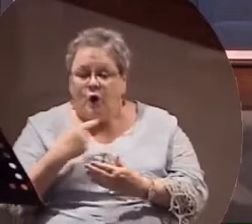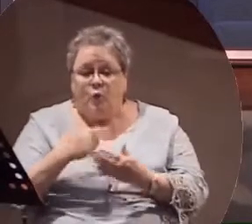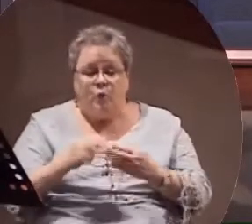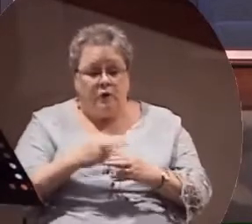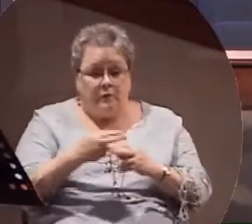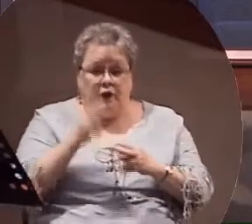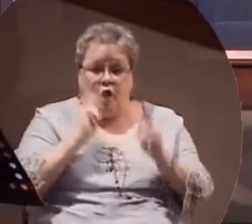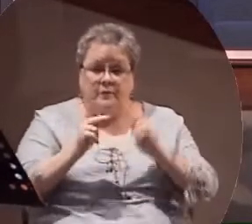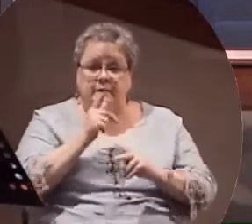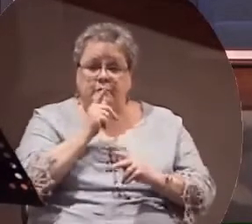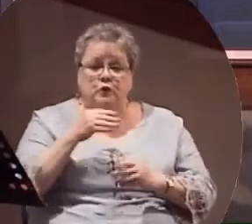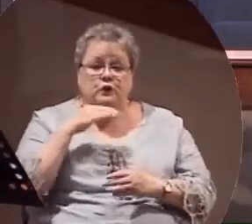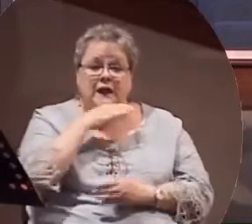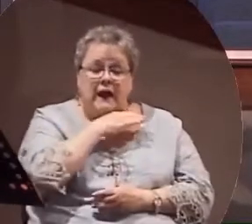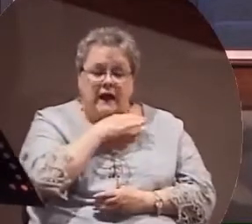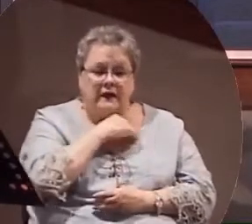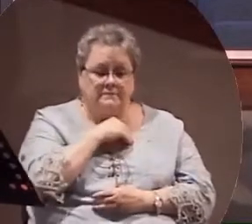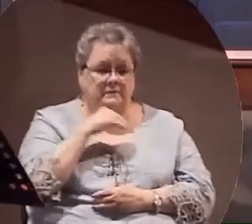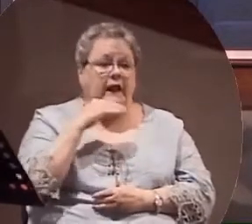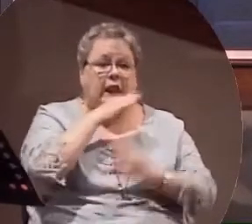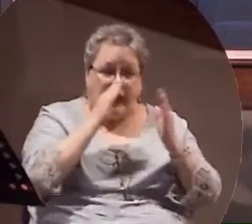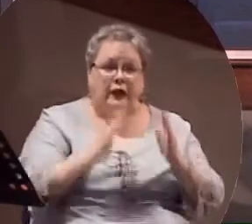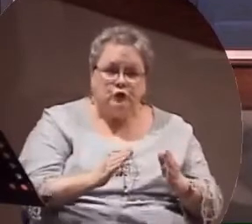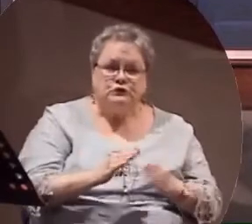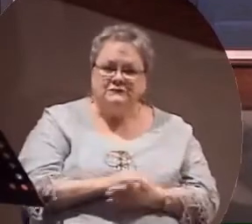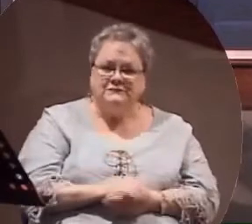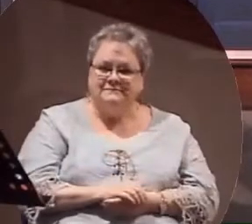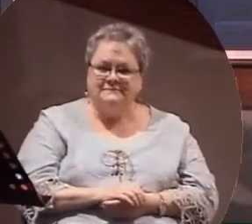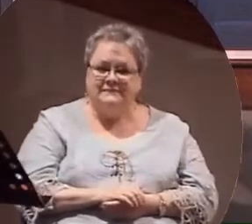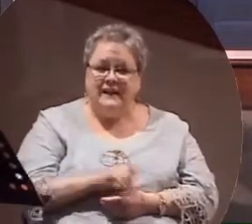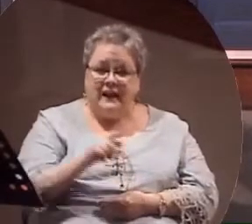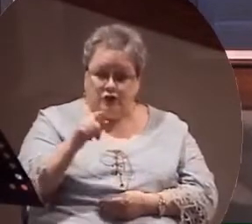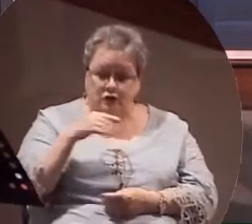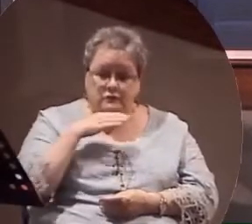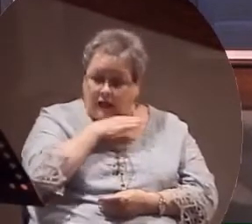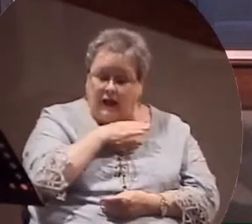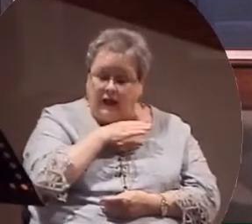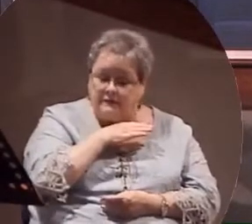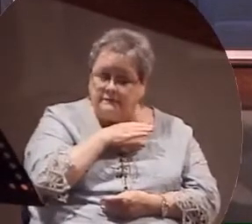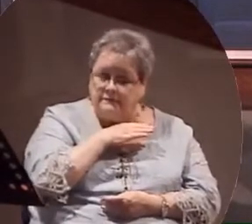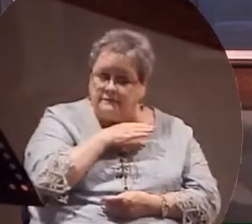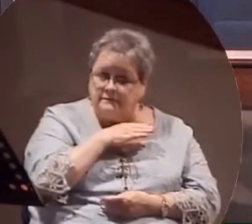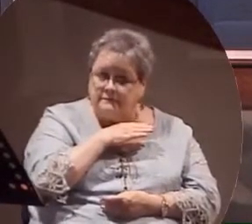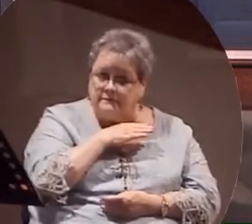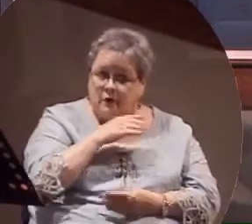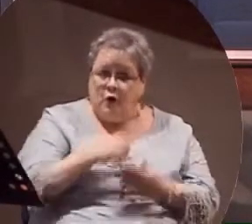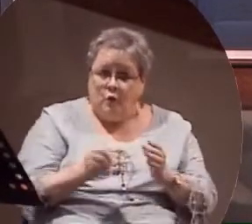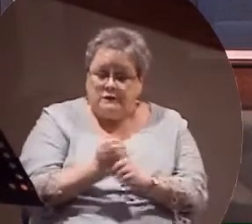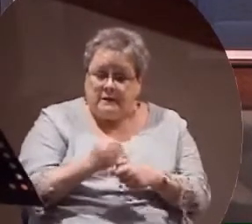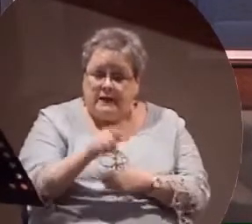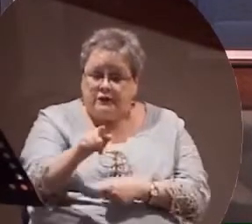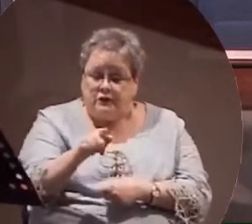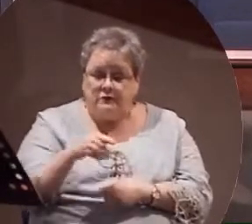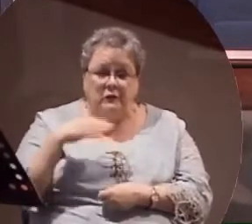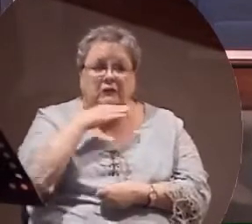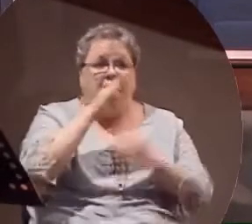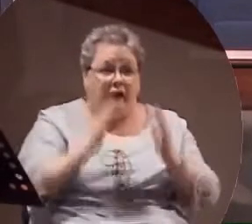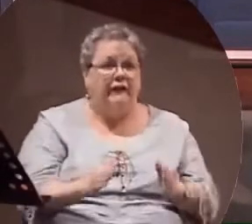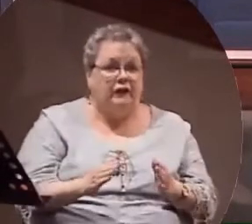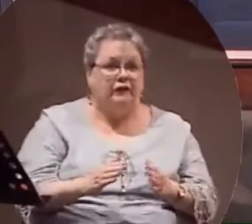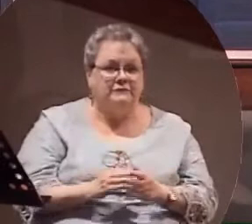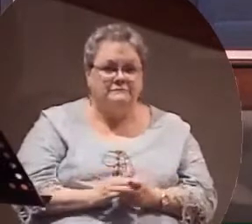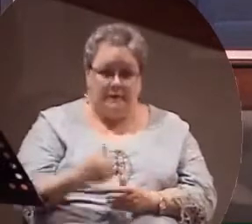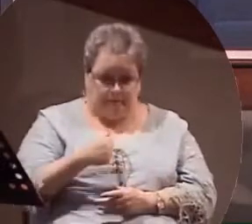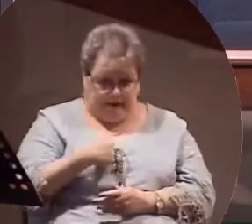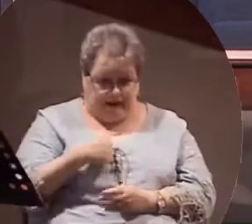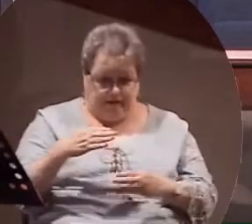lie? What? And you've told a lie? What does that make you? What does that